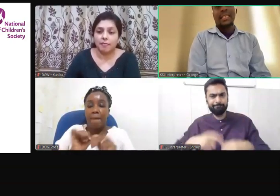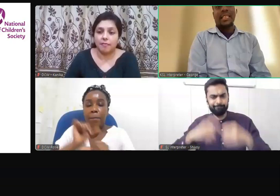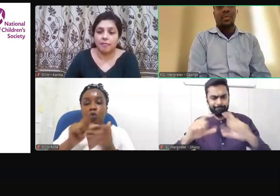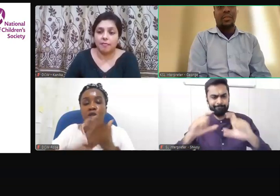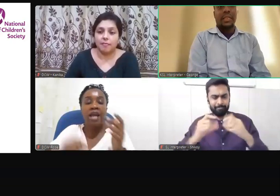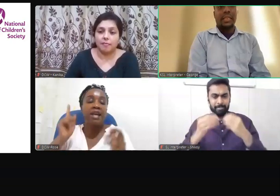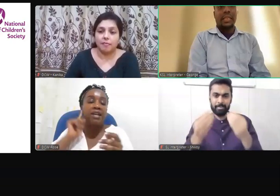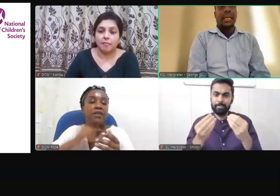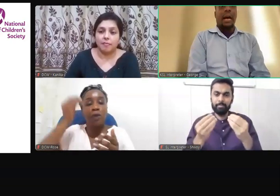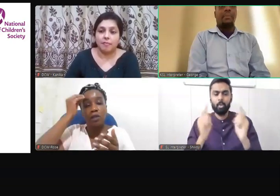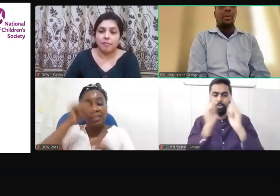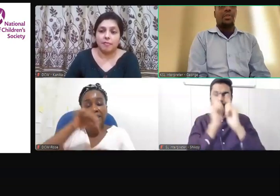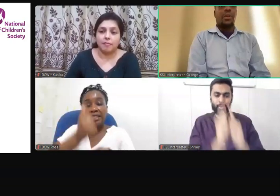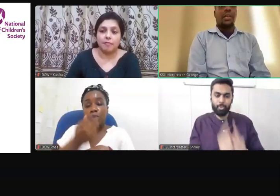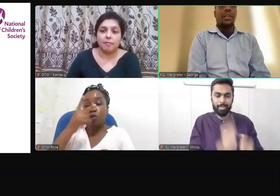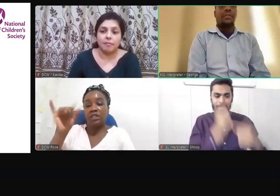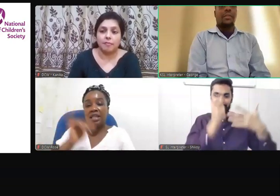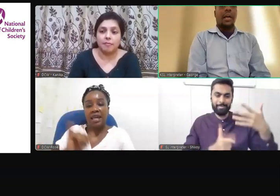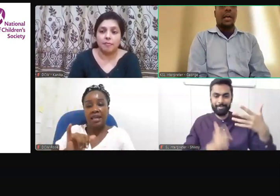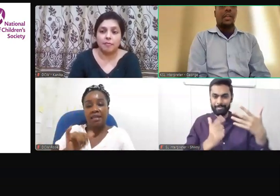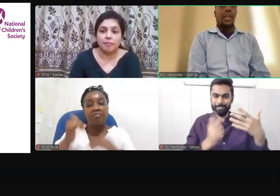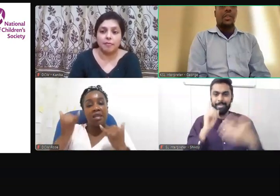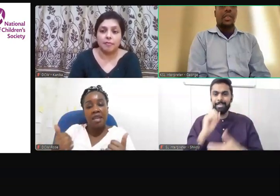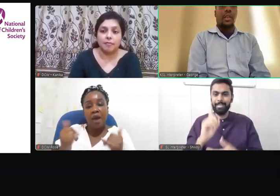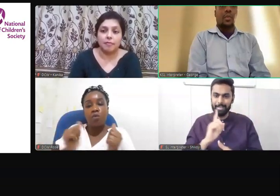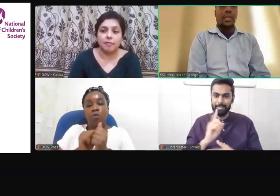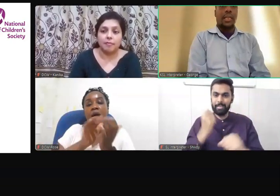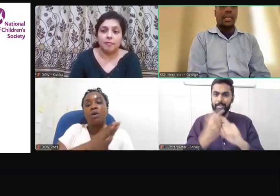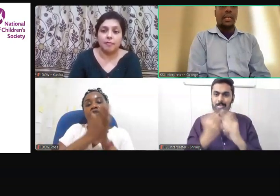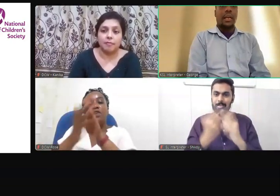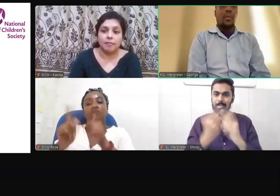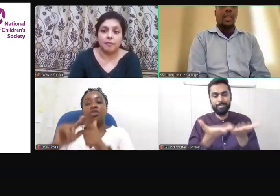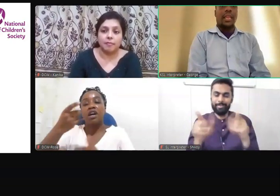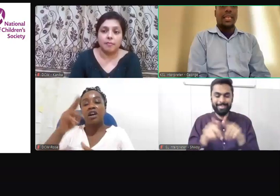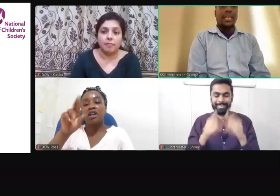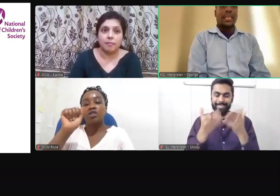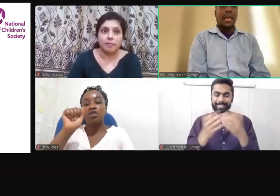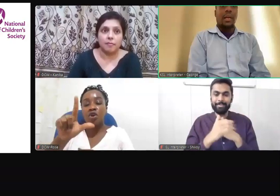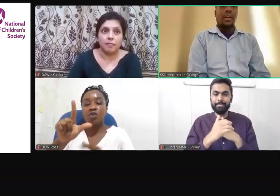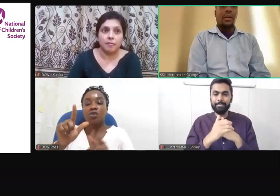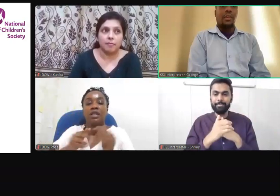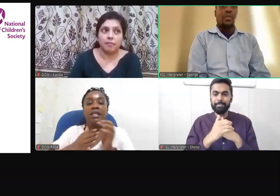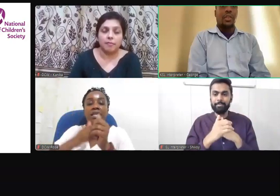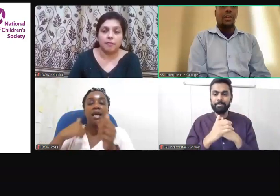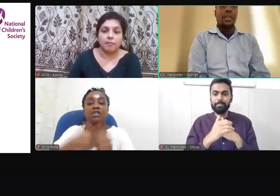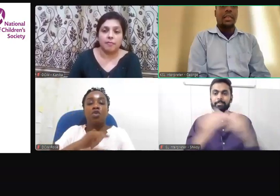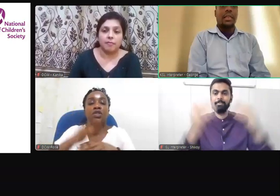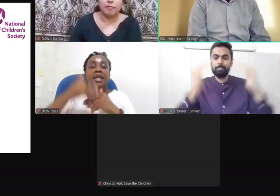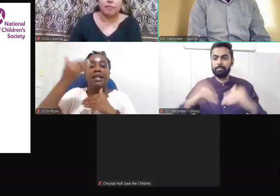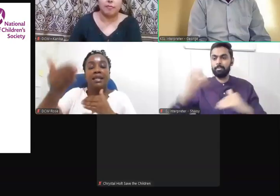think that's just briefly about what a deaf education setting looks like. With that, I will hand over to